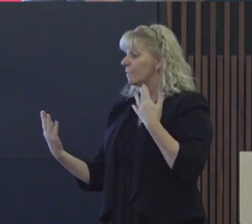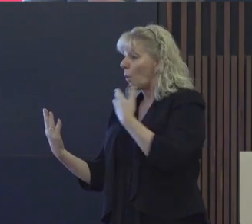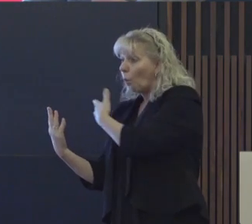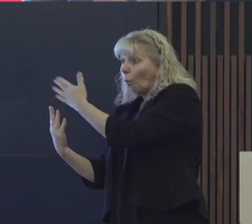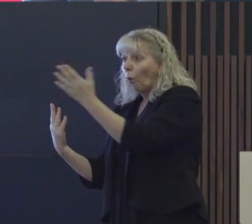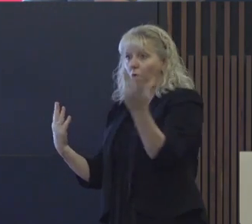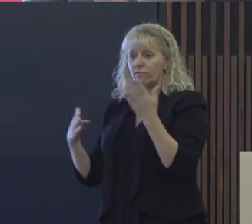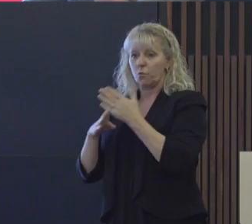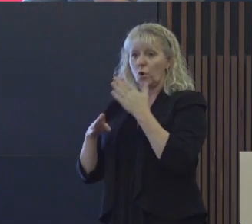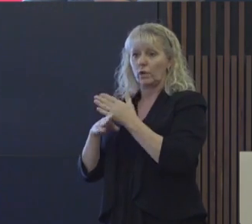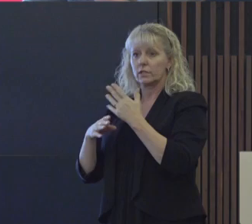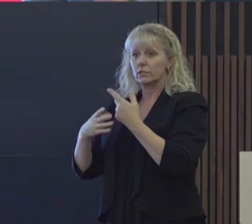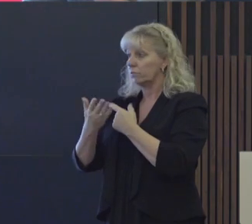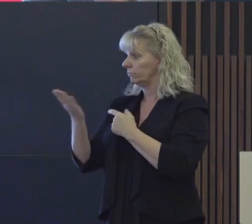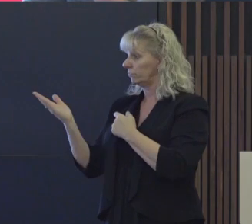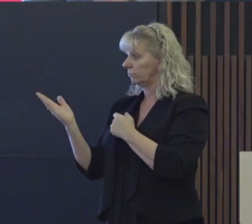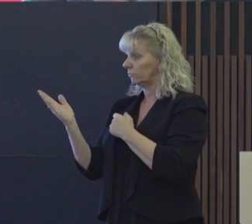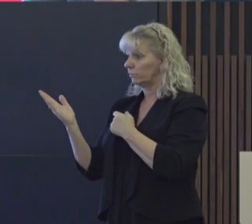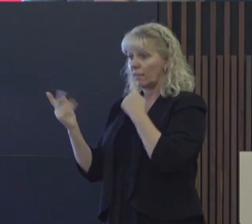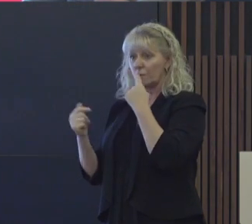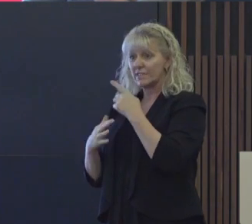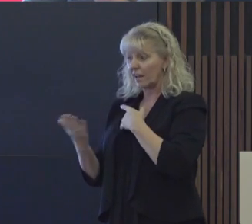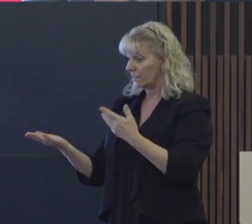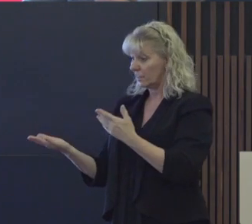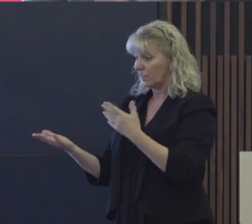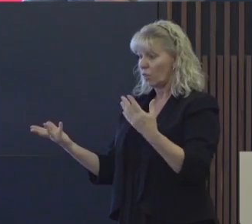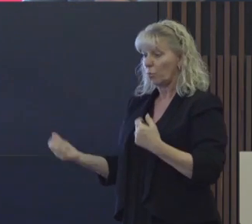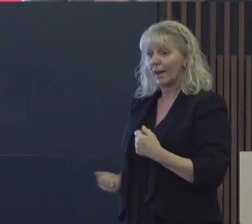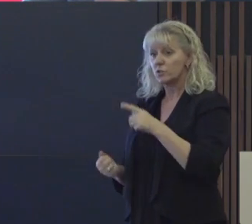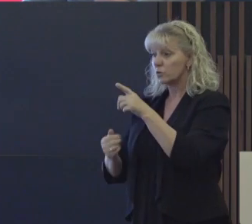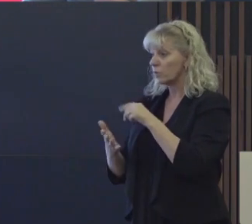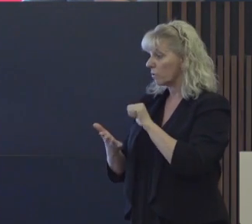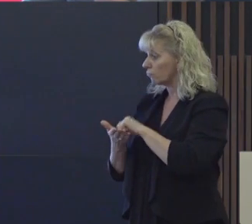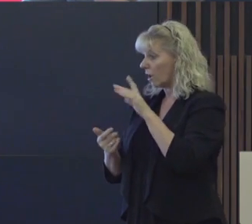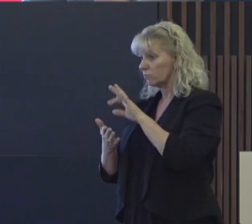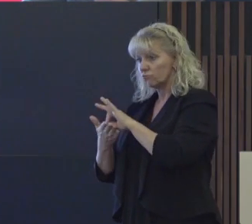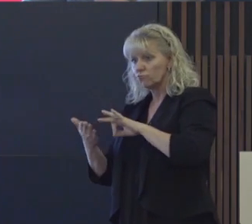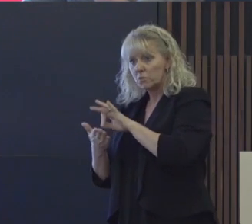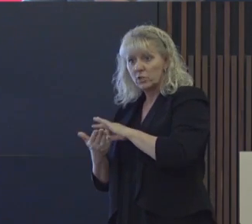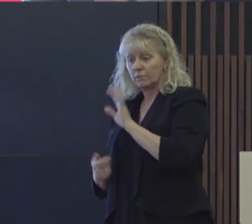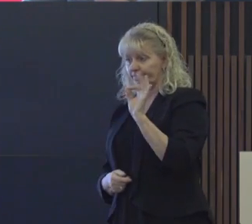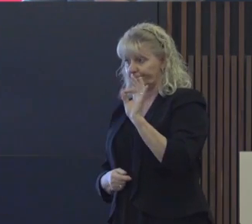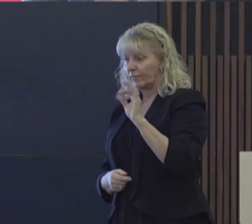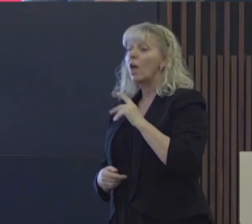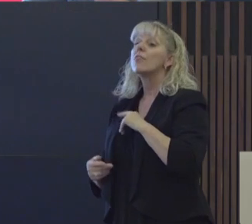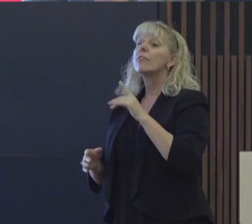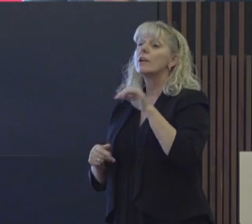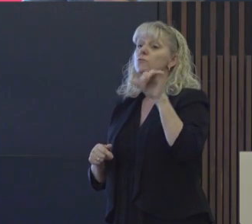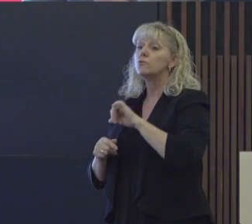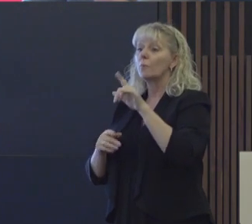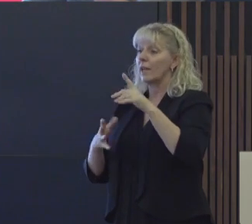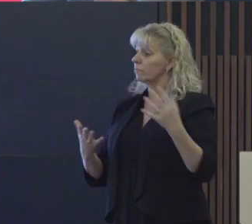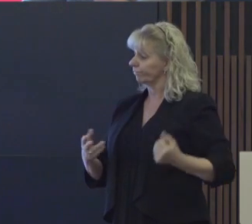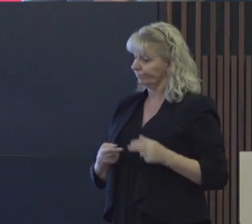of those workers was that they were saying that the wages that they were getting were discriminatory. They should be being paid